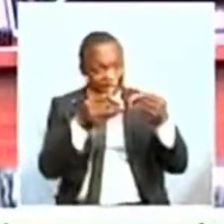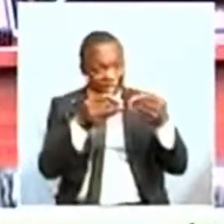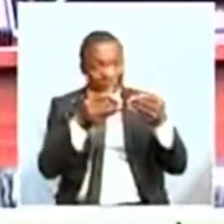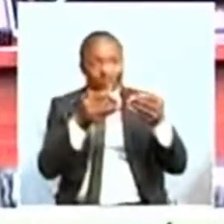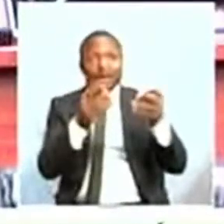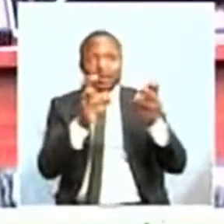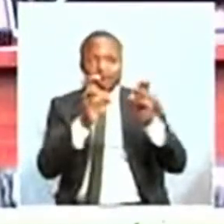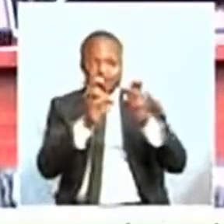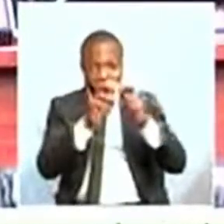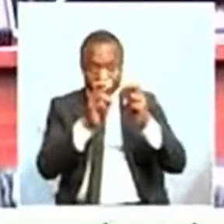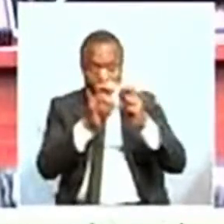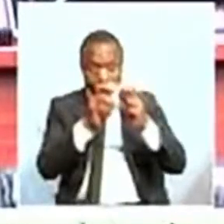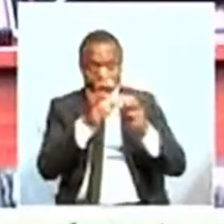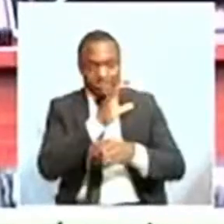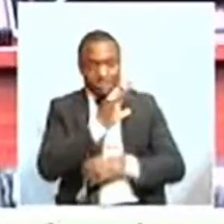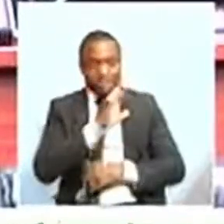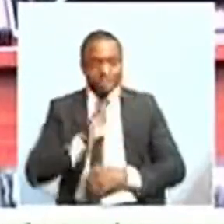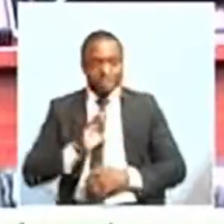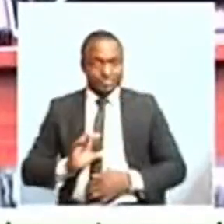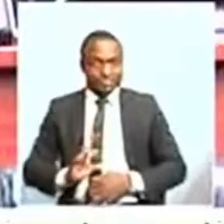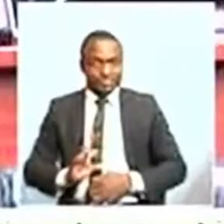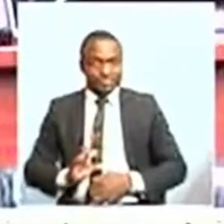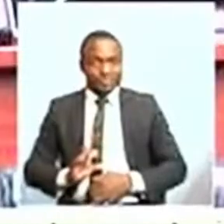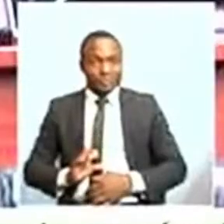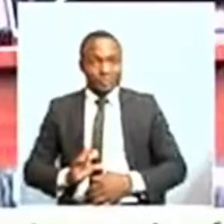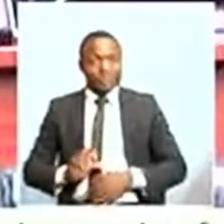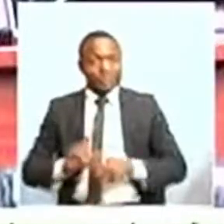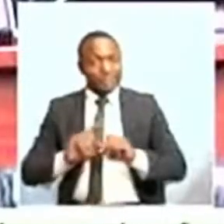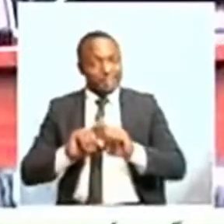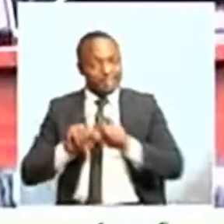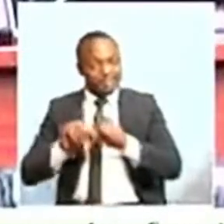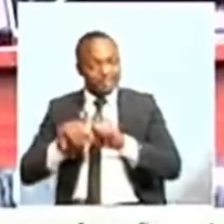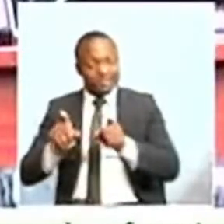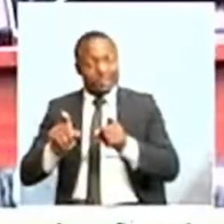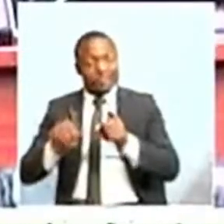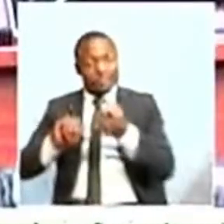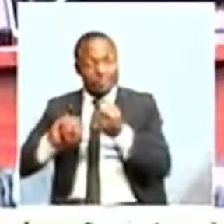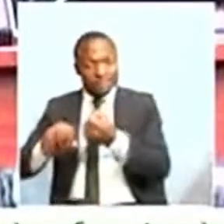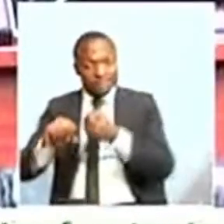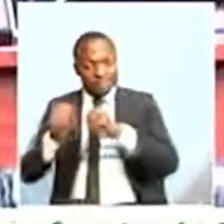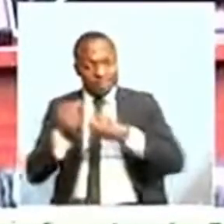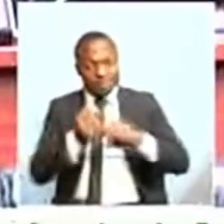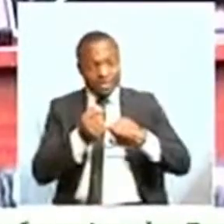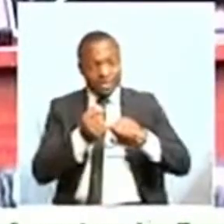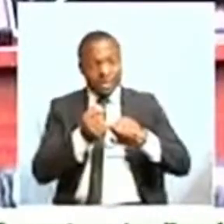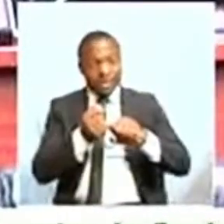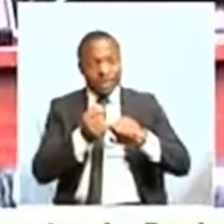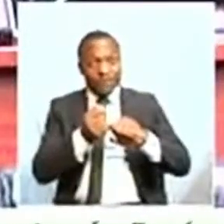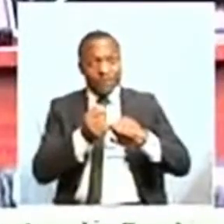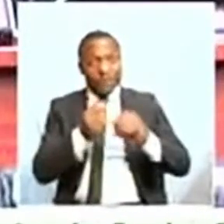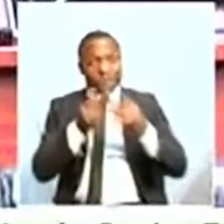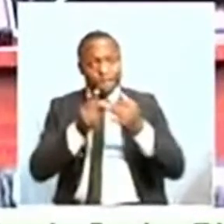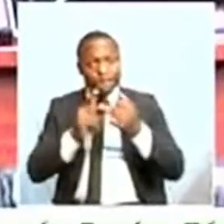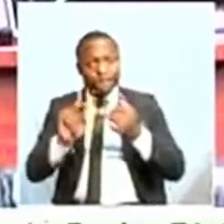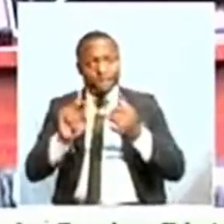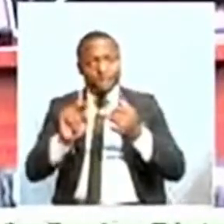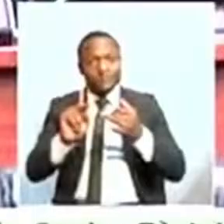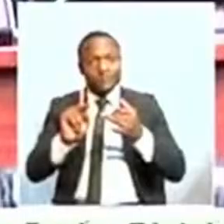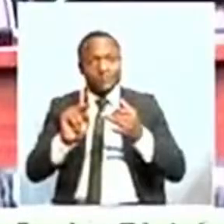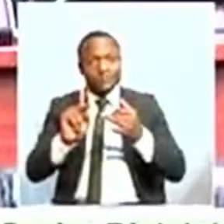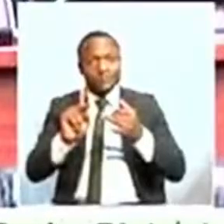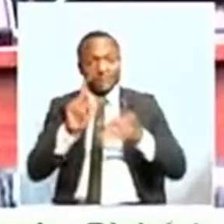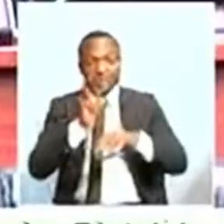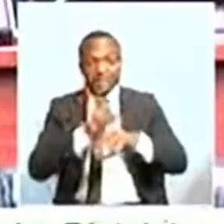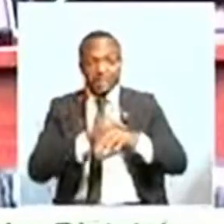contractor a contract, the various securities, starting with the advance bond to the performance bond,